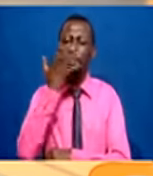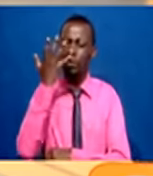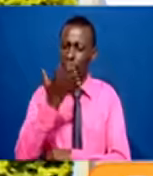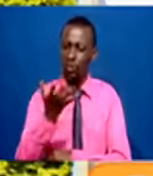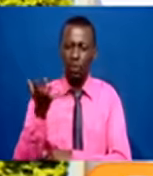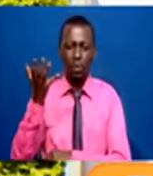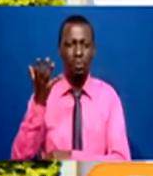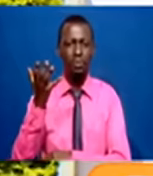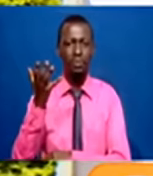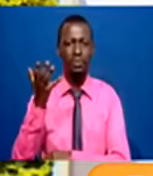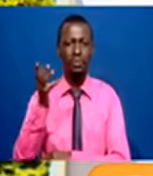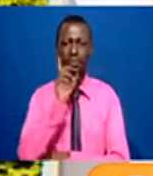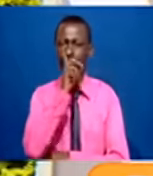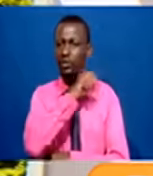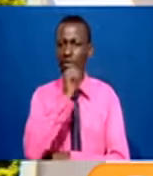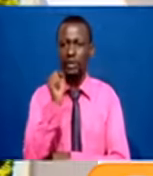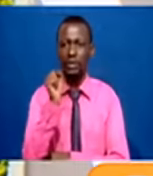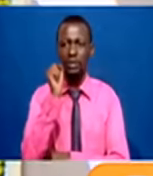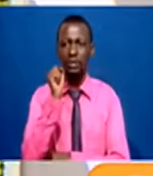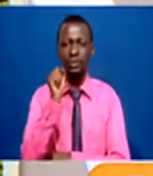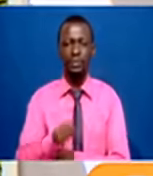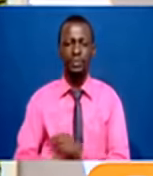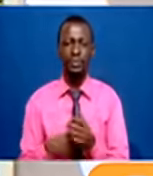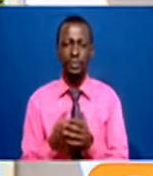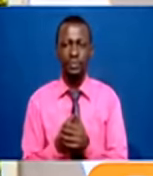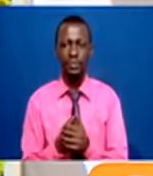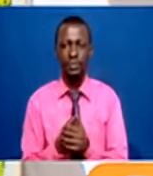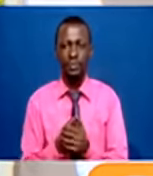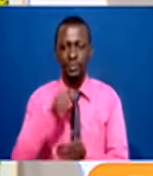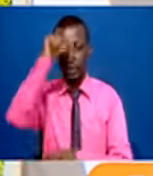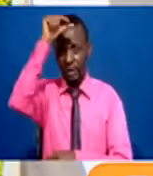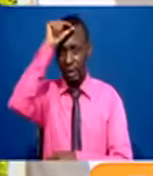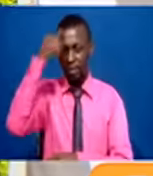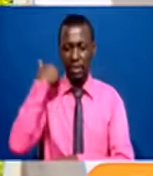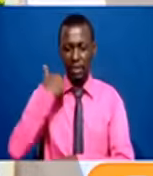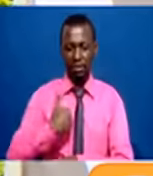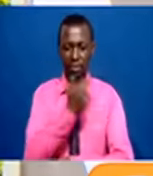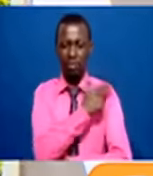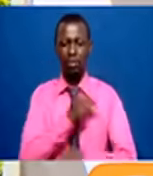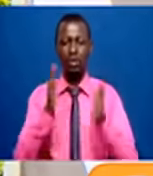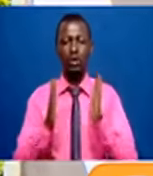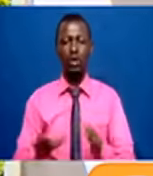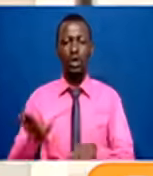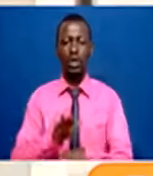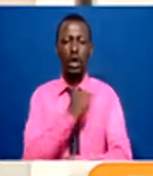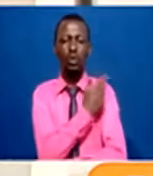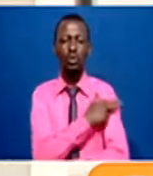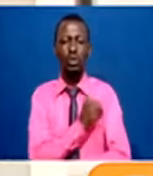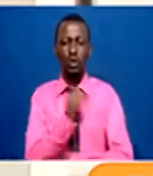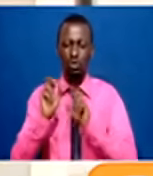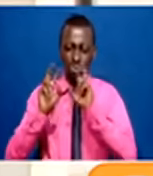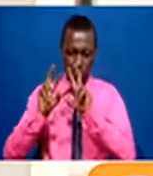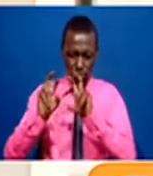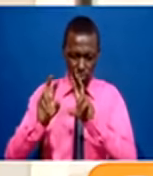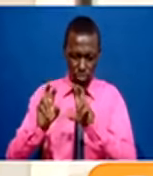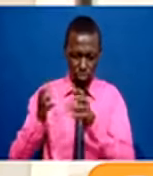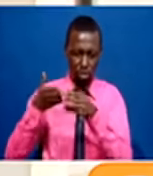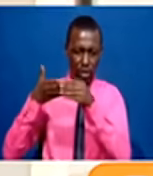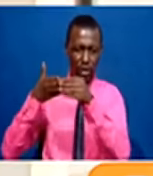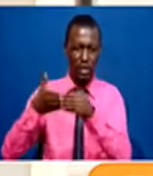not consistent. The exercise was led by Dr. Charles Muturi, a government pathologist based at Mama Lucy Hospital, overseen by Professor